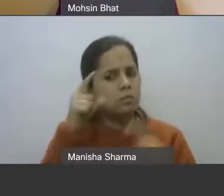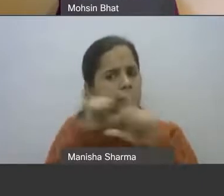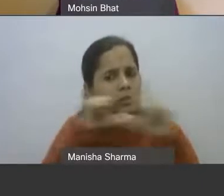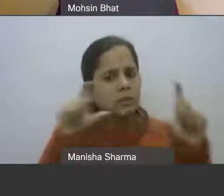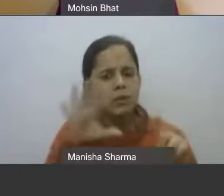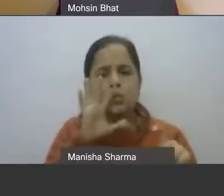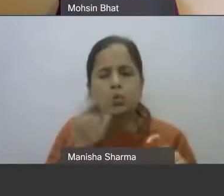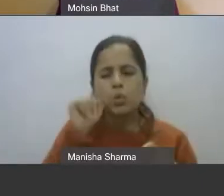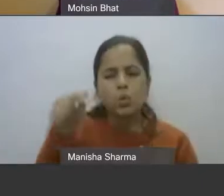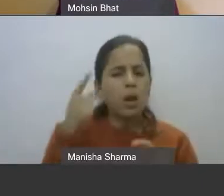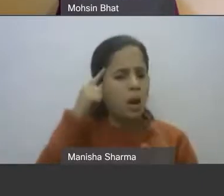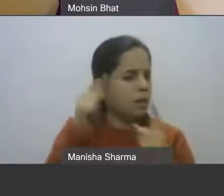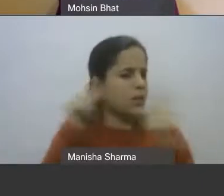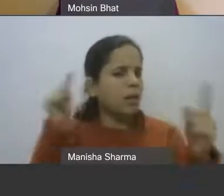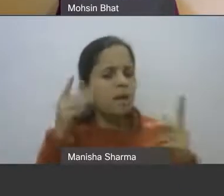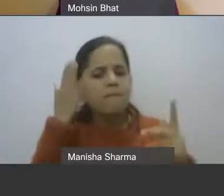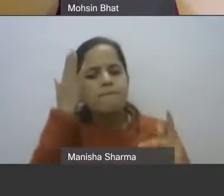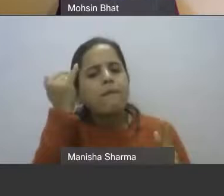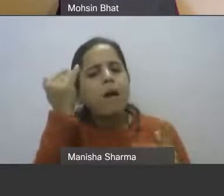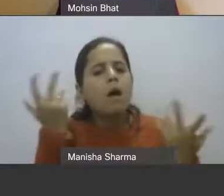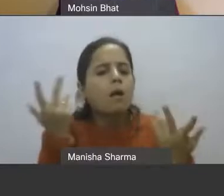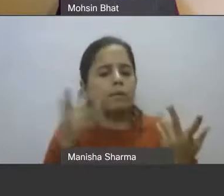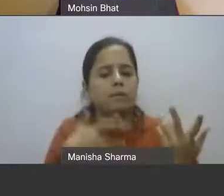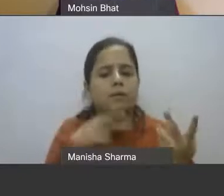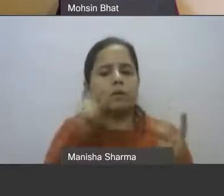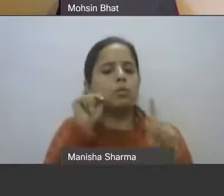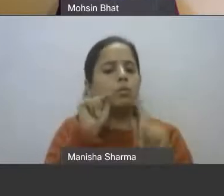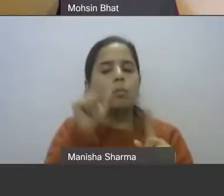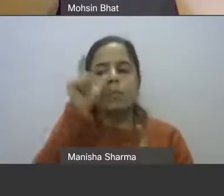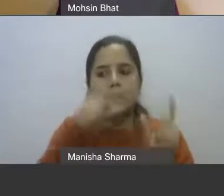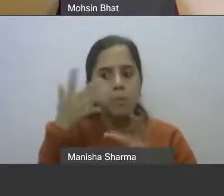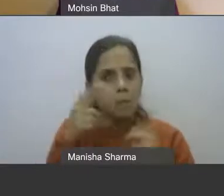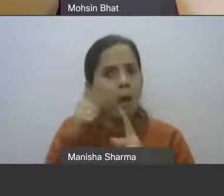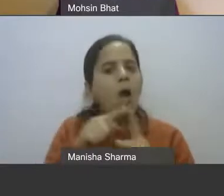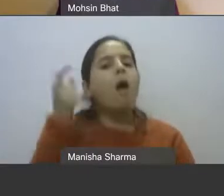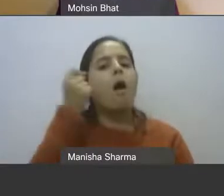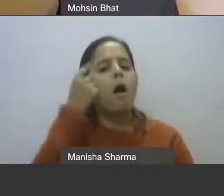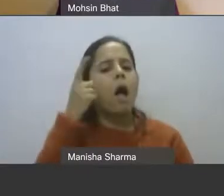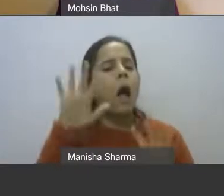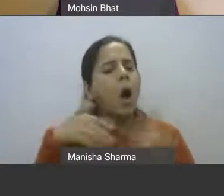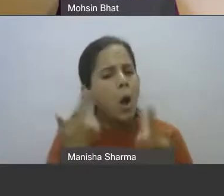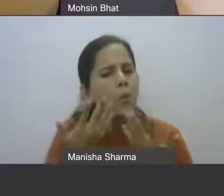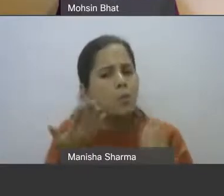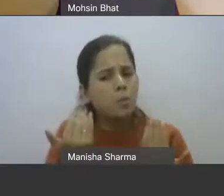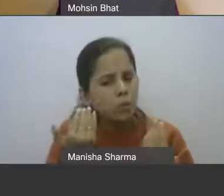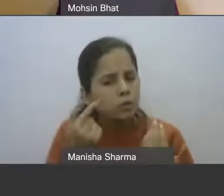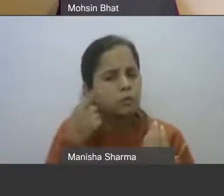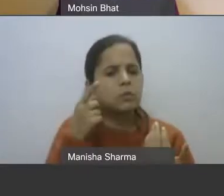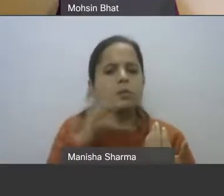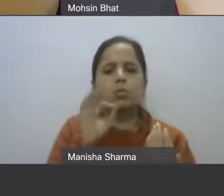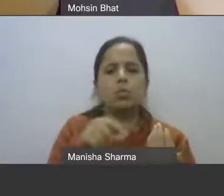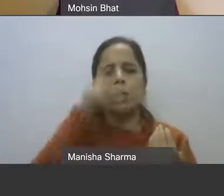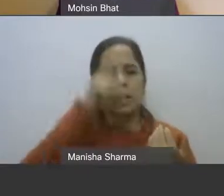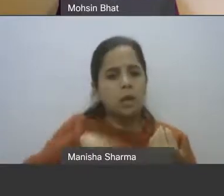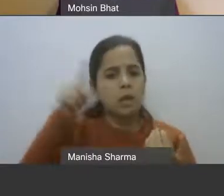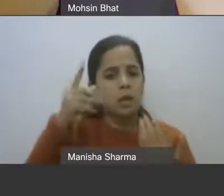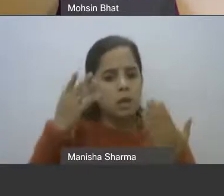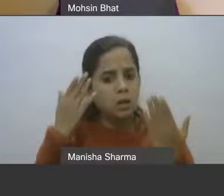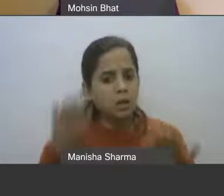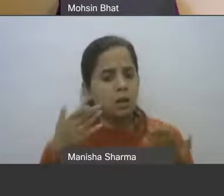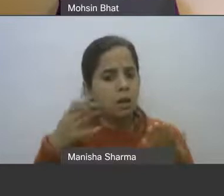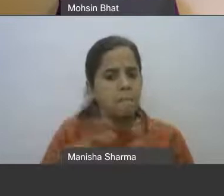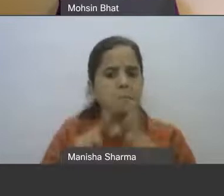core of the disagreement that is going on in public minds. But how is it possible that the country can engage